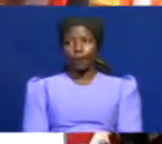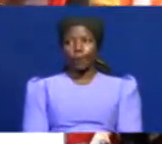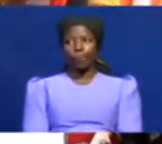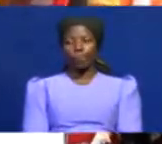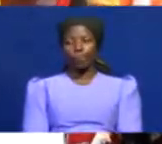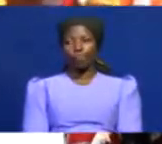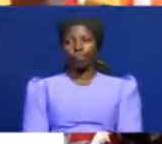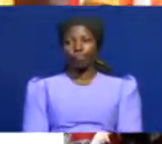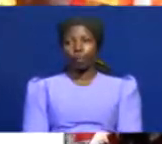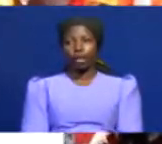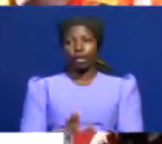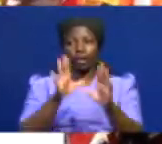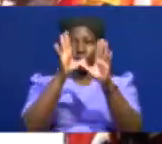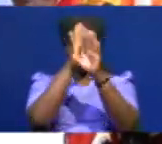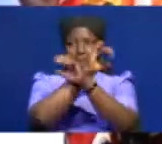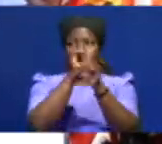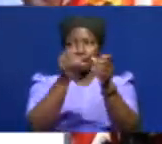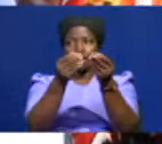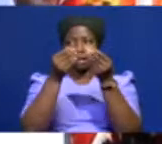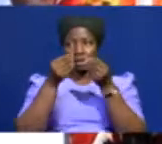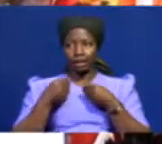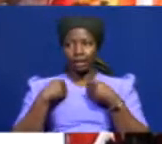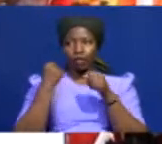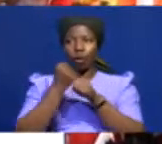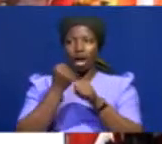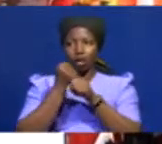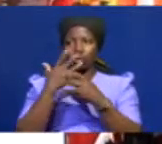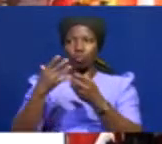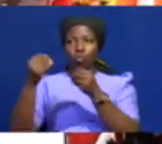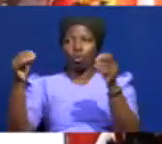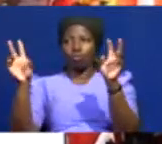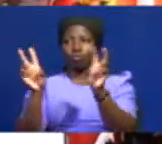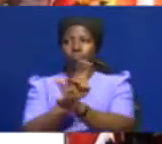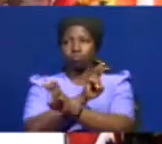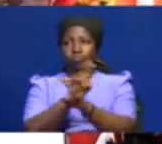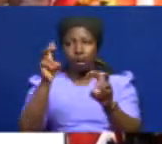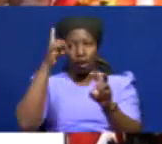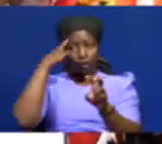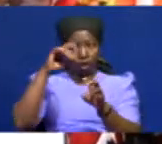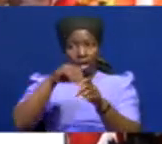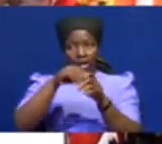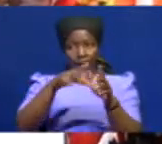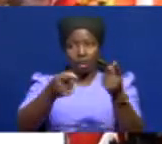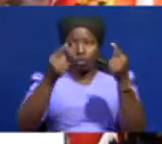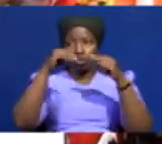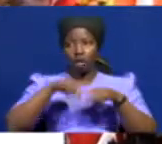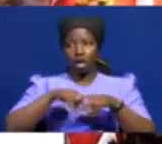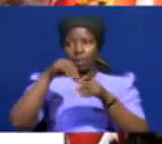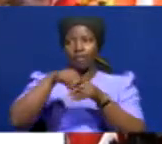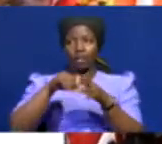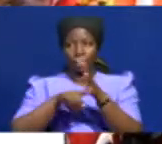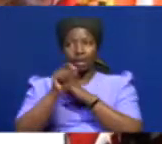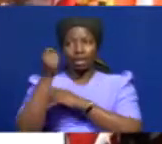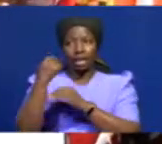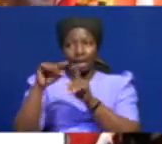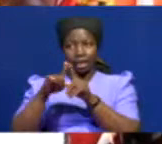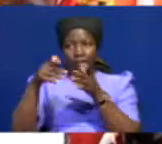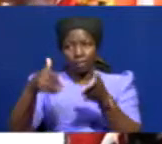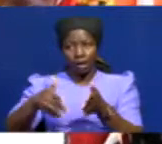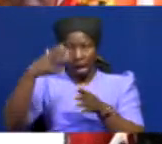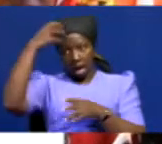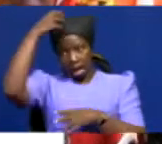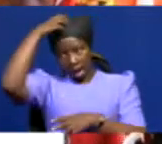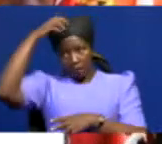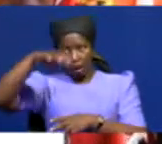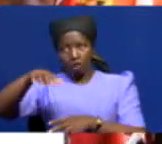Rais amenipatia kazi ya kwenda kutafuta wawekezaji waje waekeze katika Kenya na hapa Lamu County. Lamu